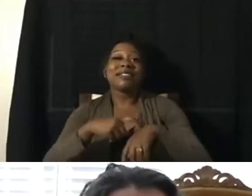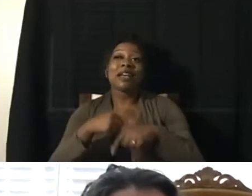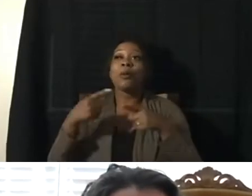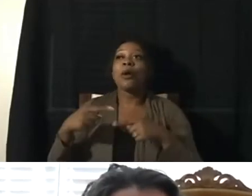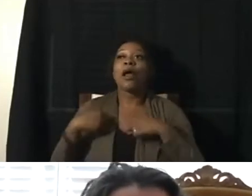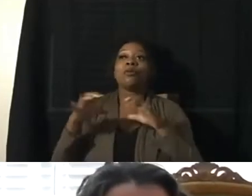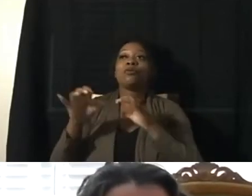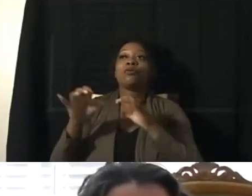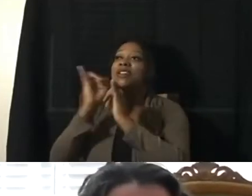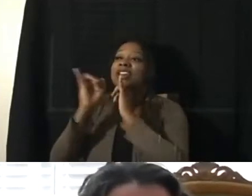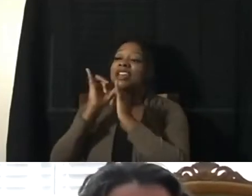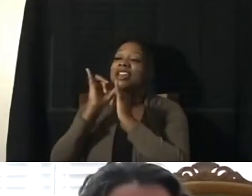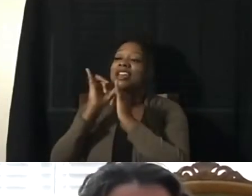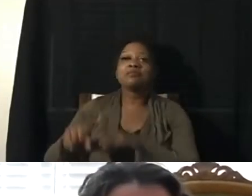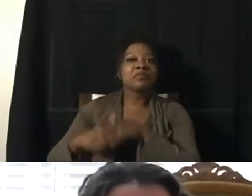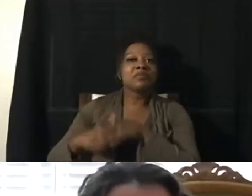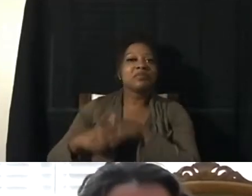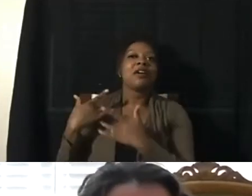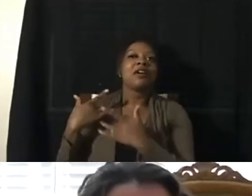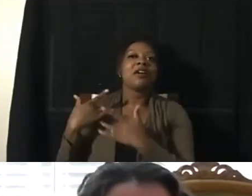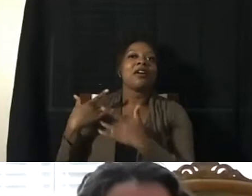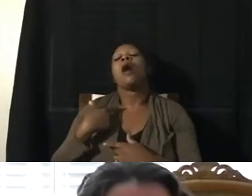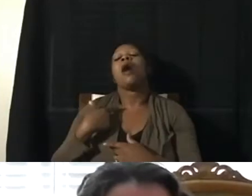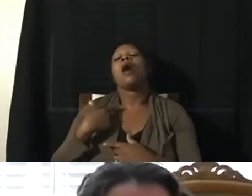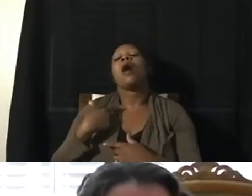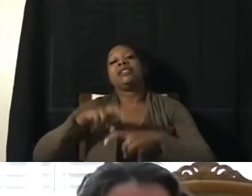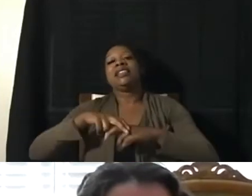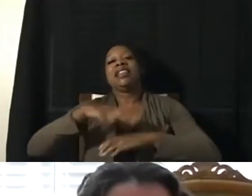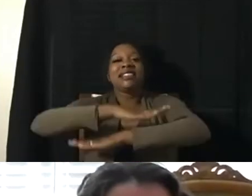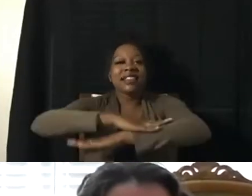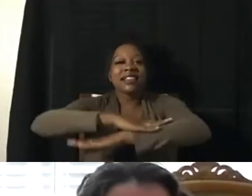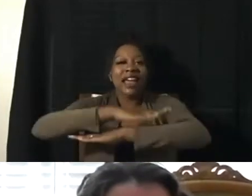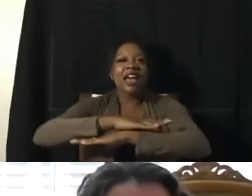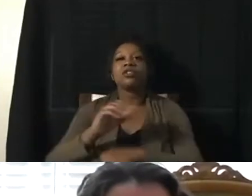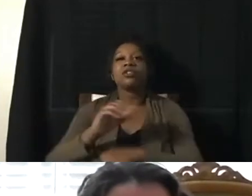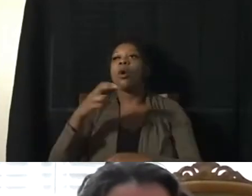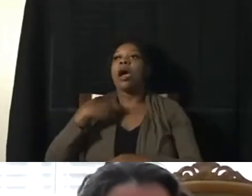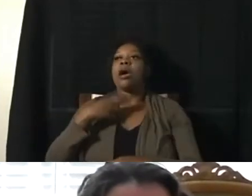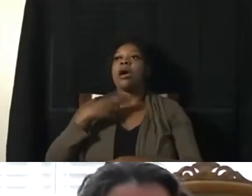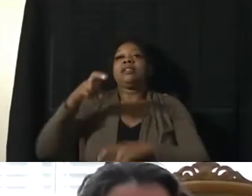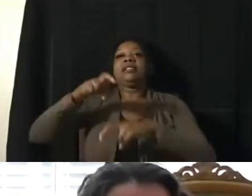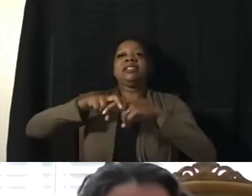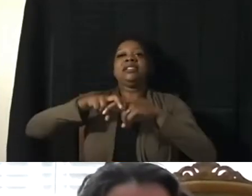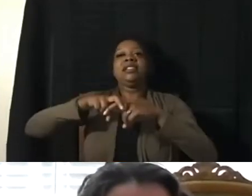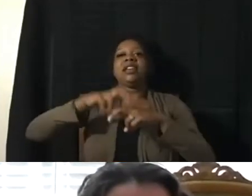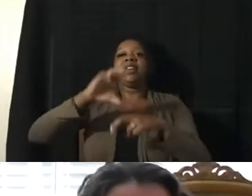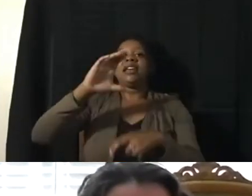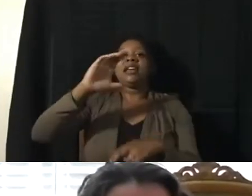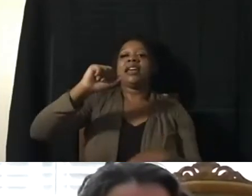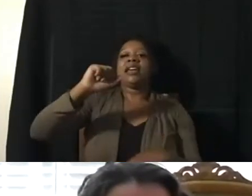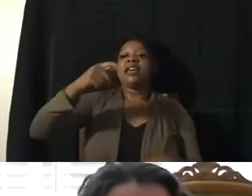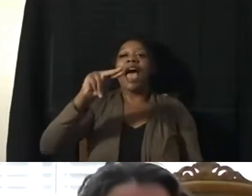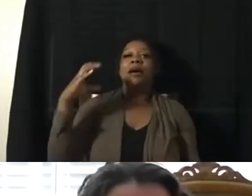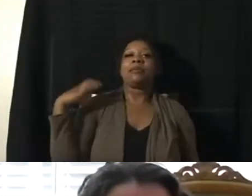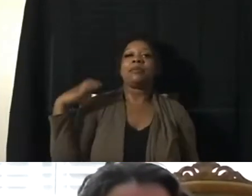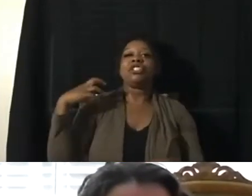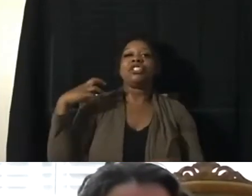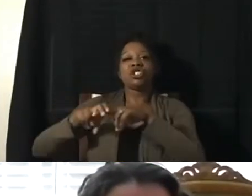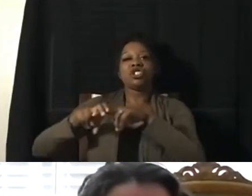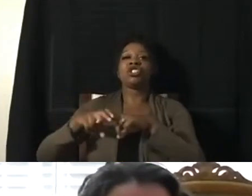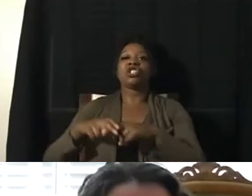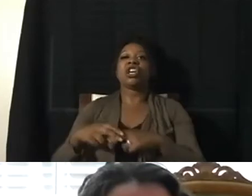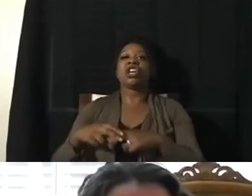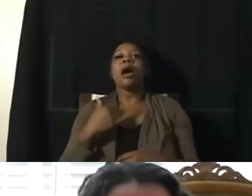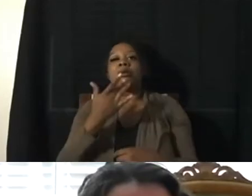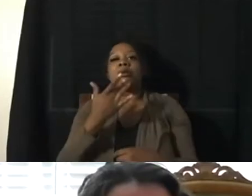or hosting, I was sitting at a desk or sitting in a captain's chair, and really kind of wanted it to be about who I was interviewing